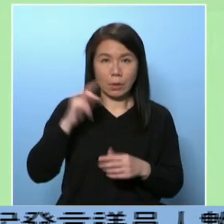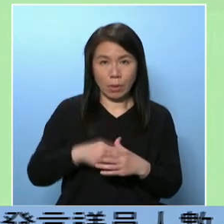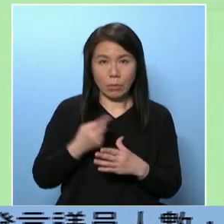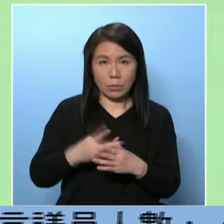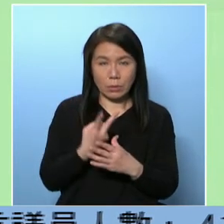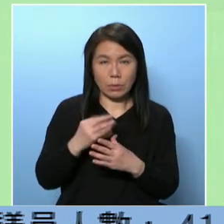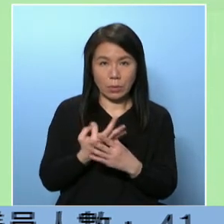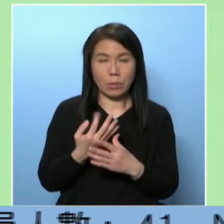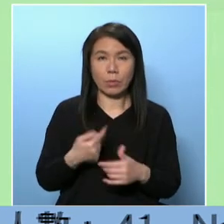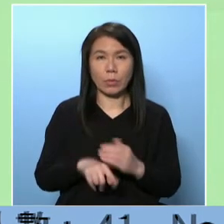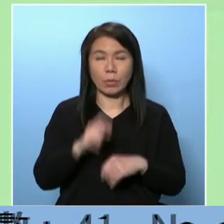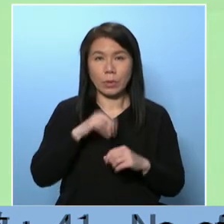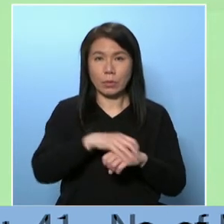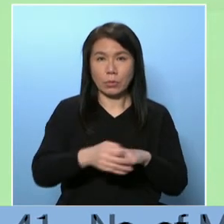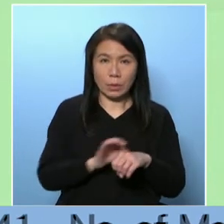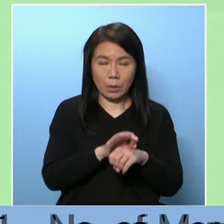For the past 3 months,